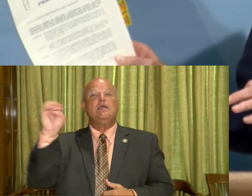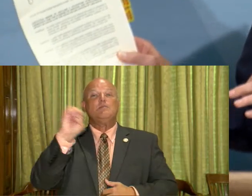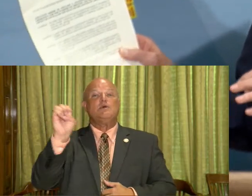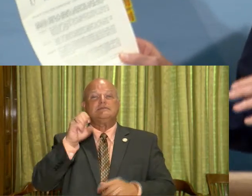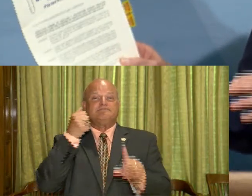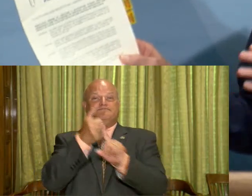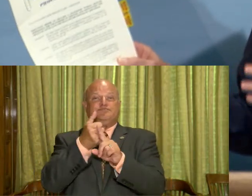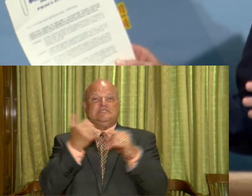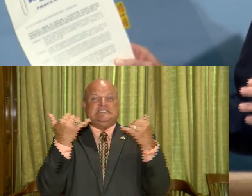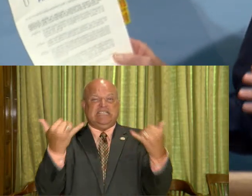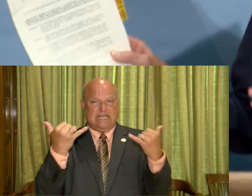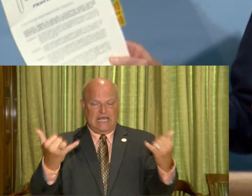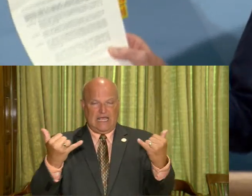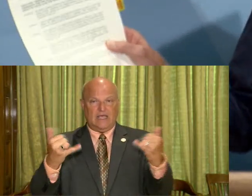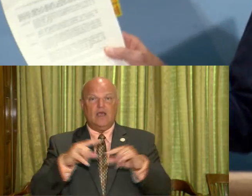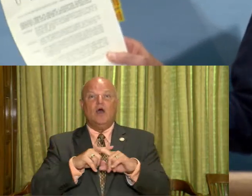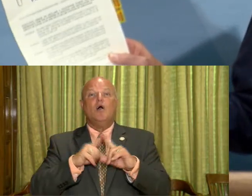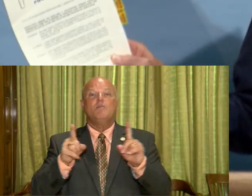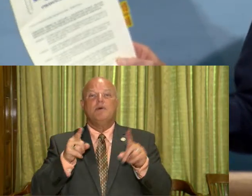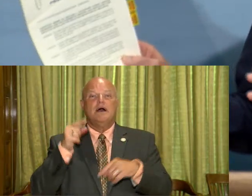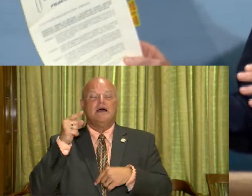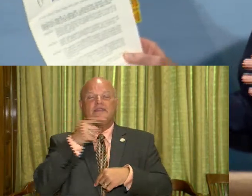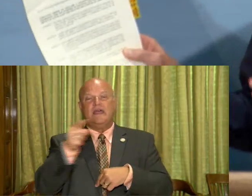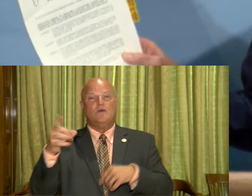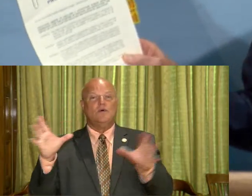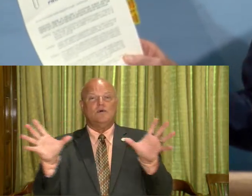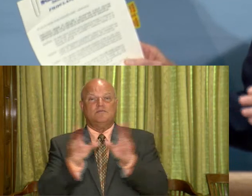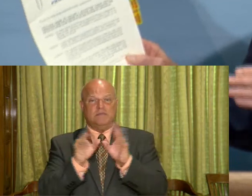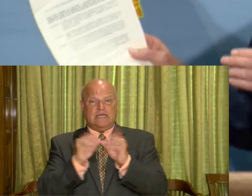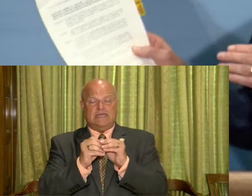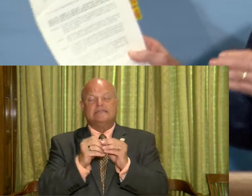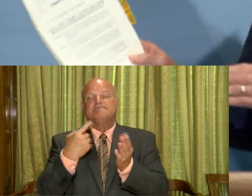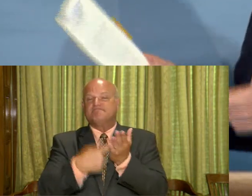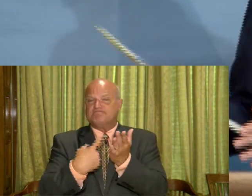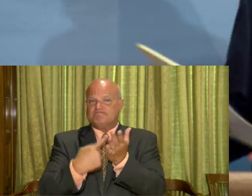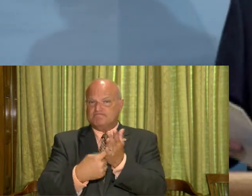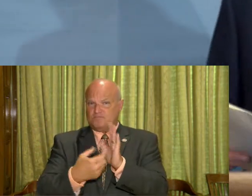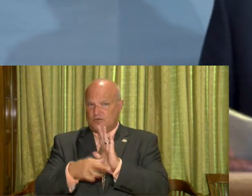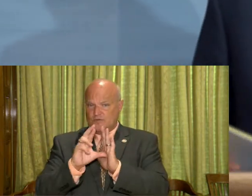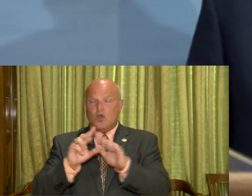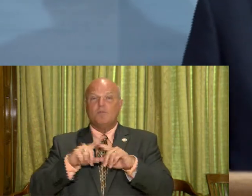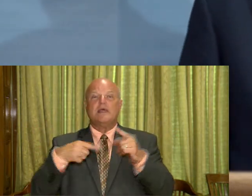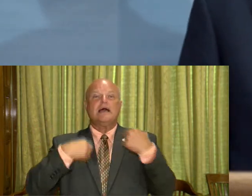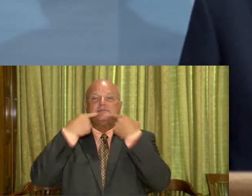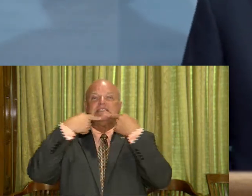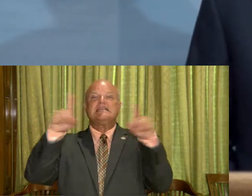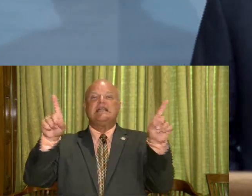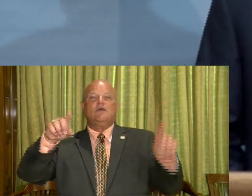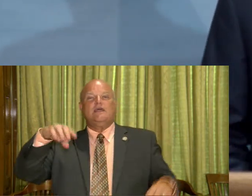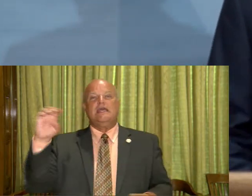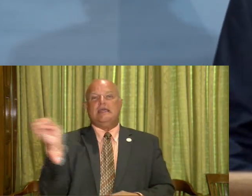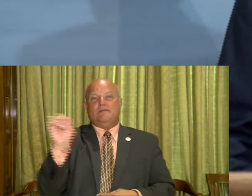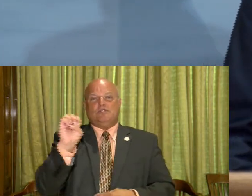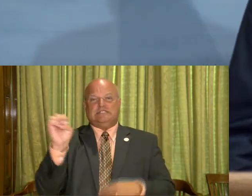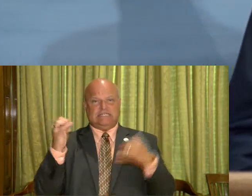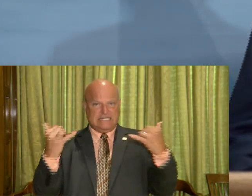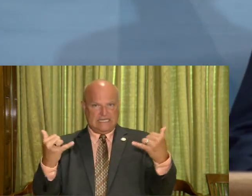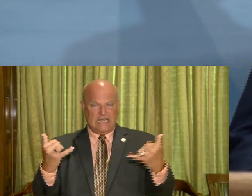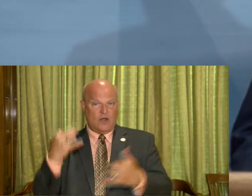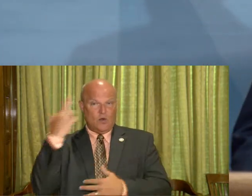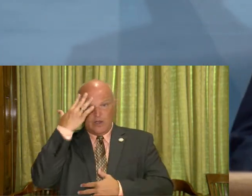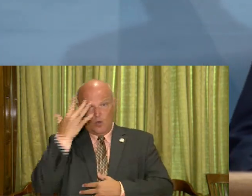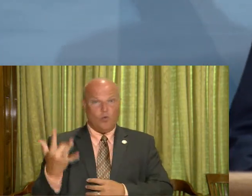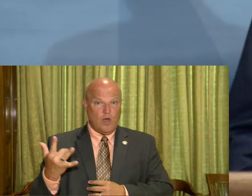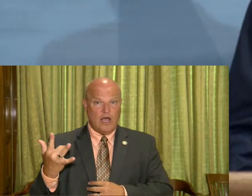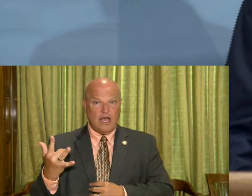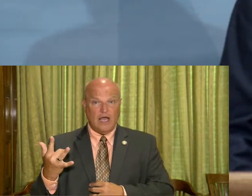today, but they will be able to convene as a committee of the whole to review that. But I am declaring that emergency today. The reason for